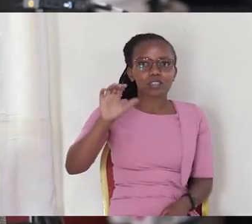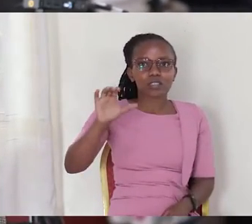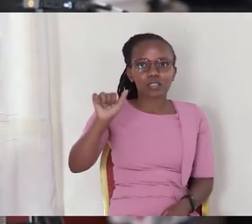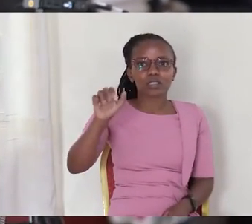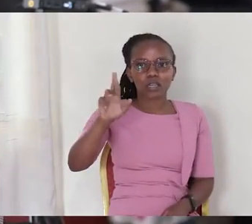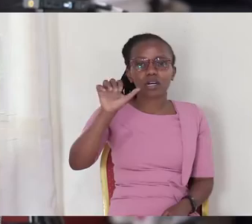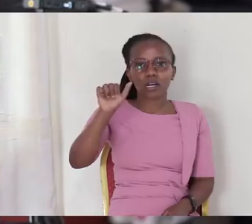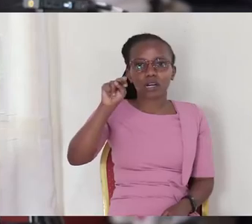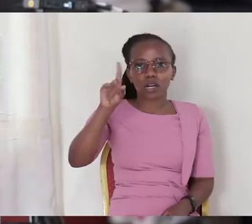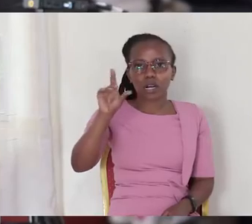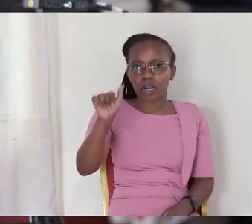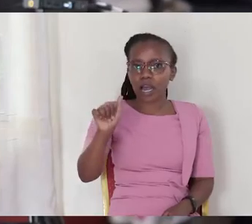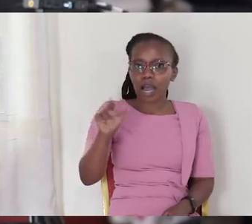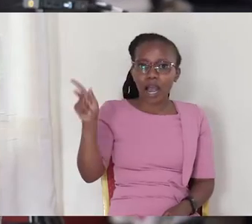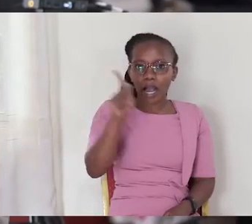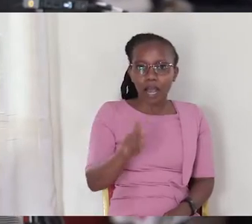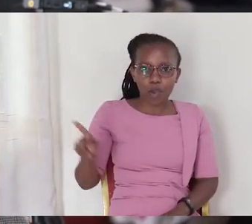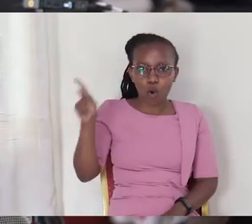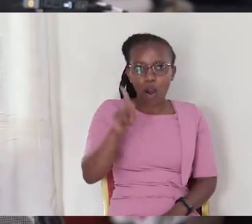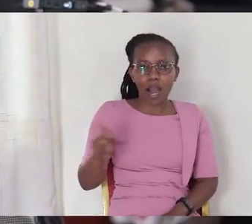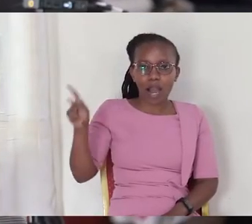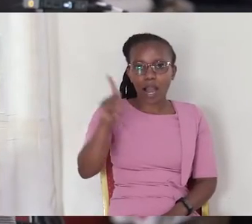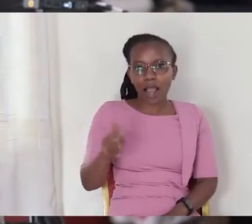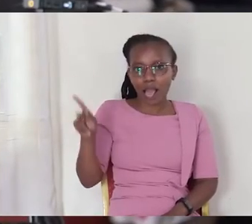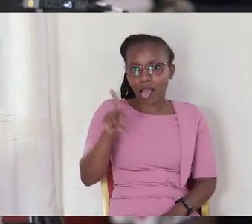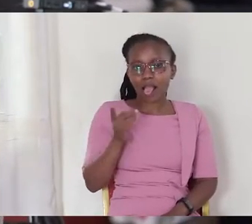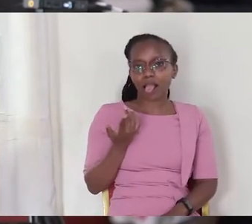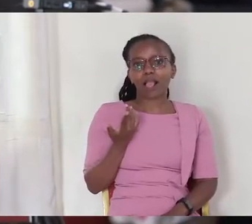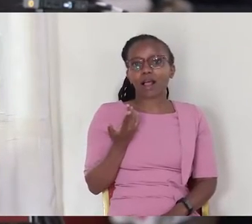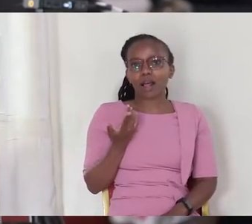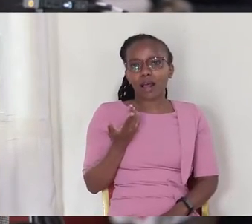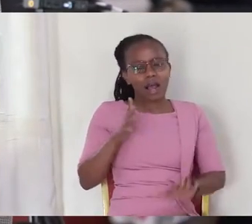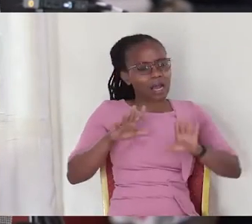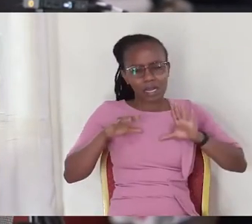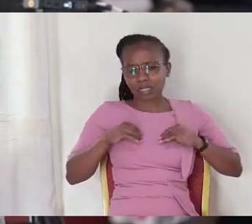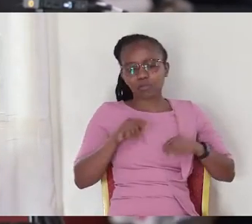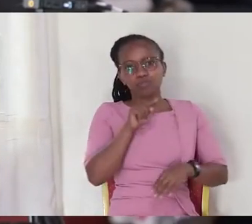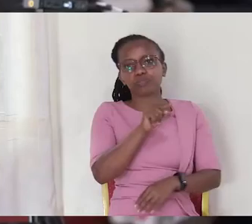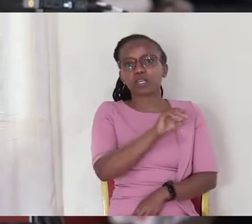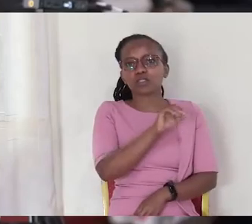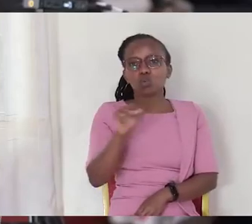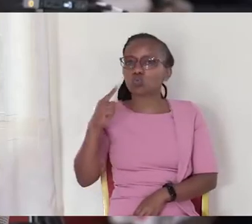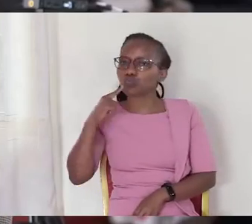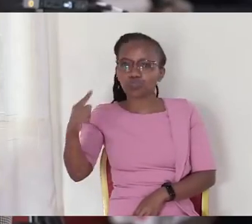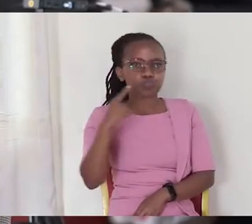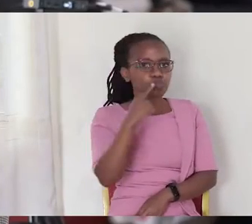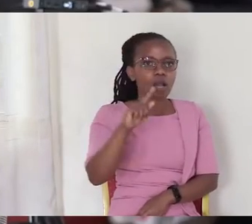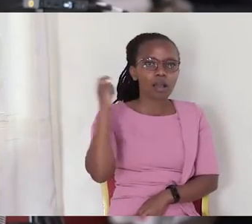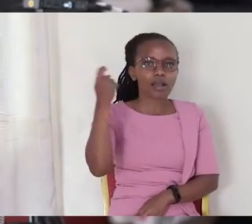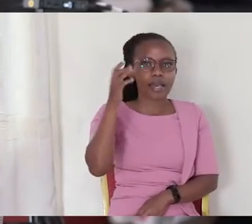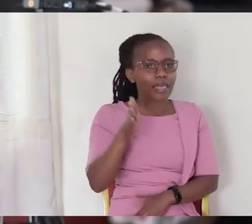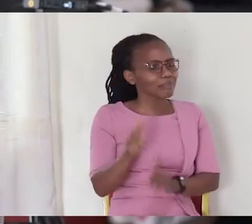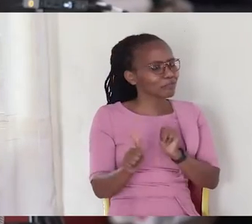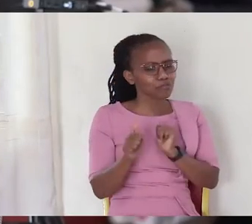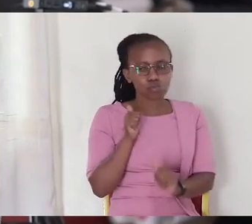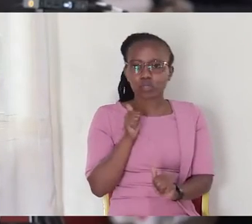of course we also want to take this opportunity to condemn and ask Kenyans to resist from